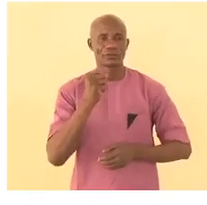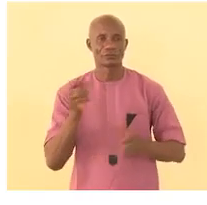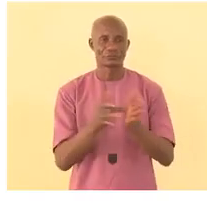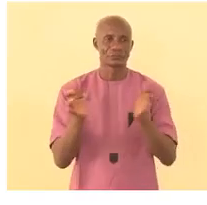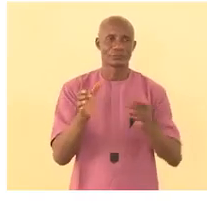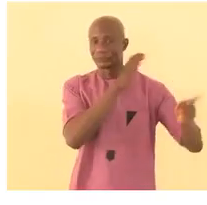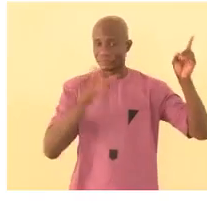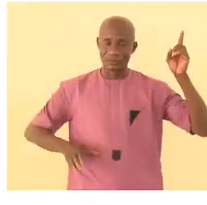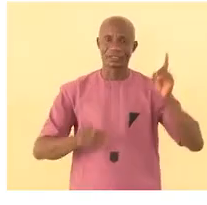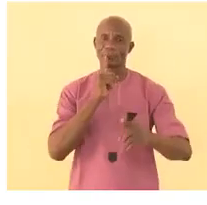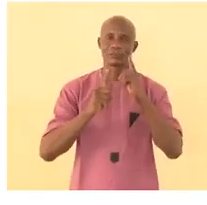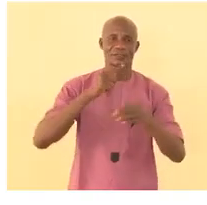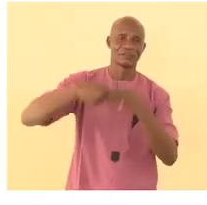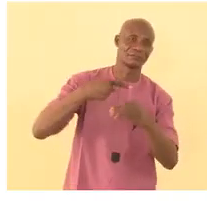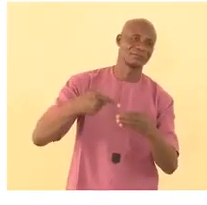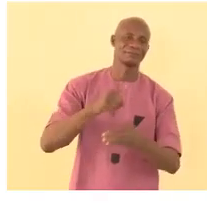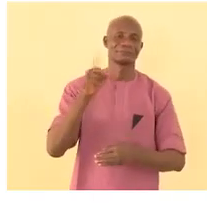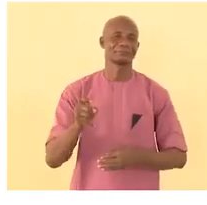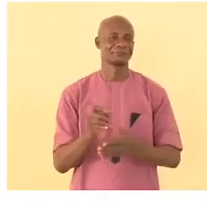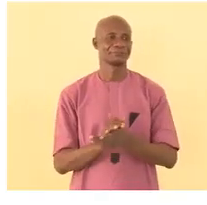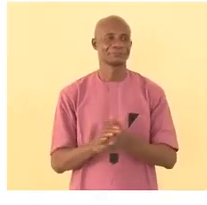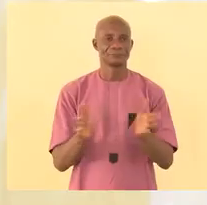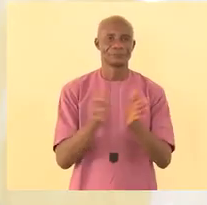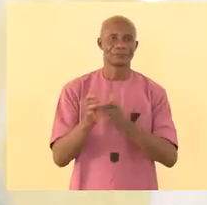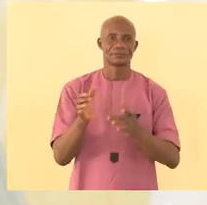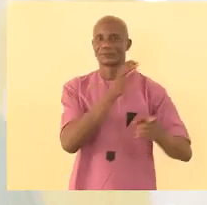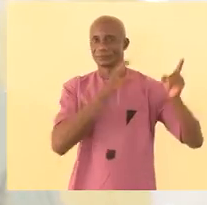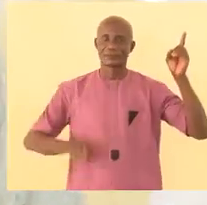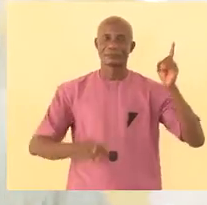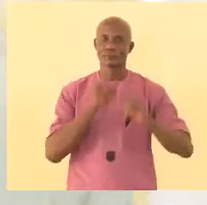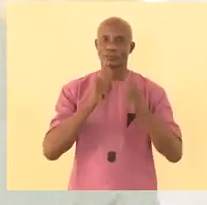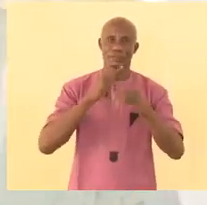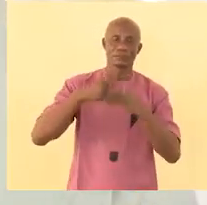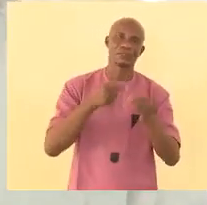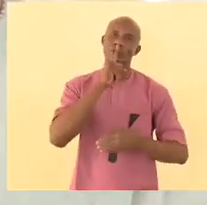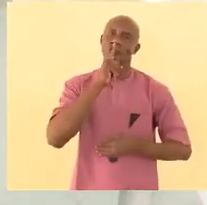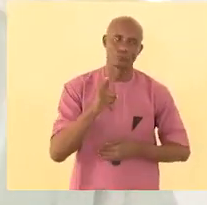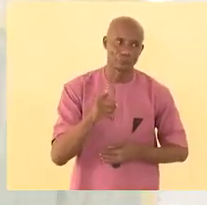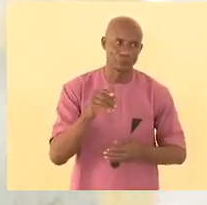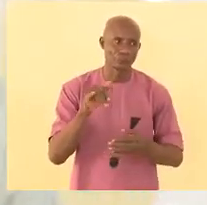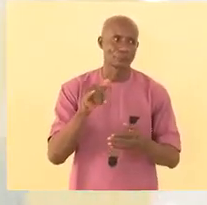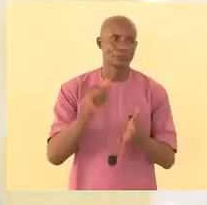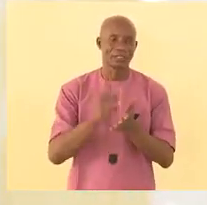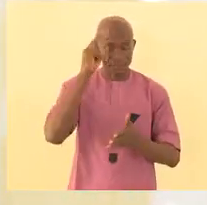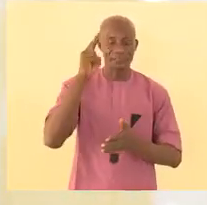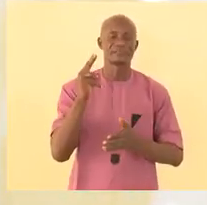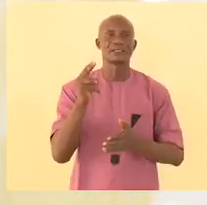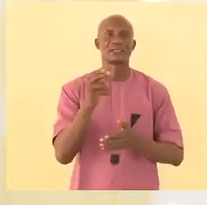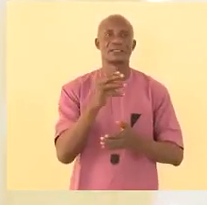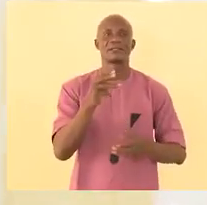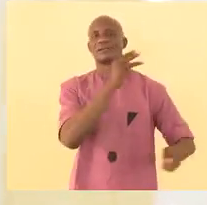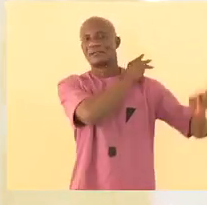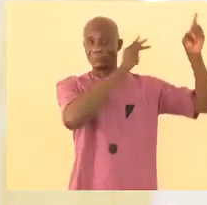Jesus Christ talking about? Jesus Christ was talking about the truth that he is the Messiah of the